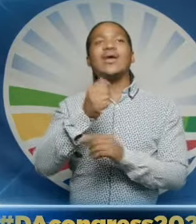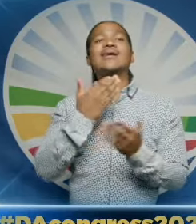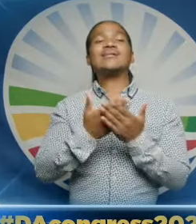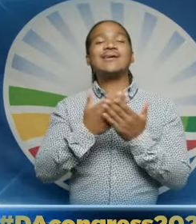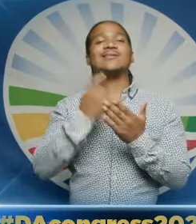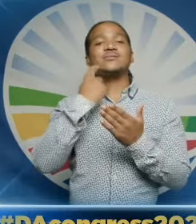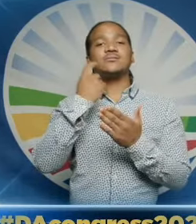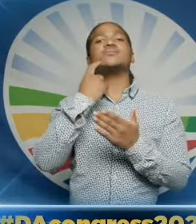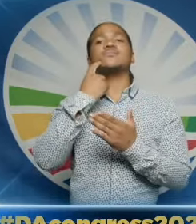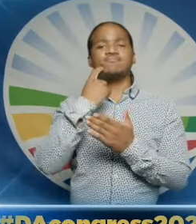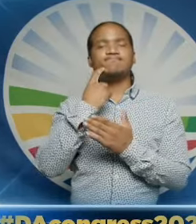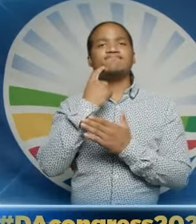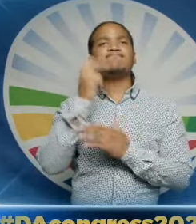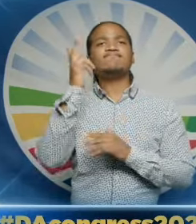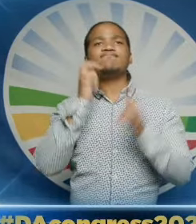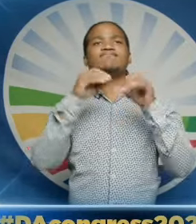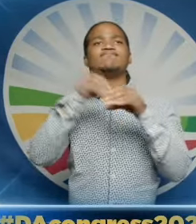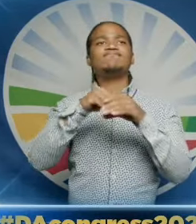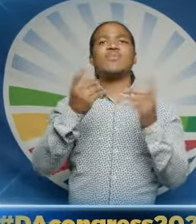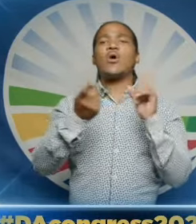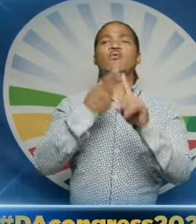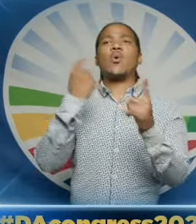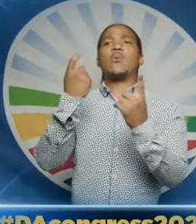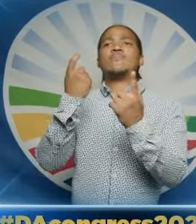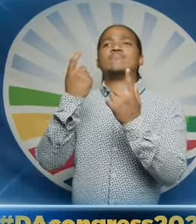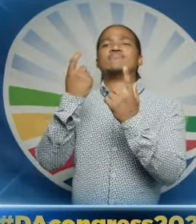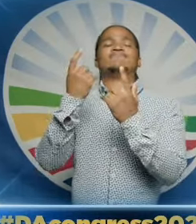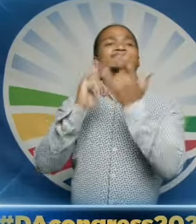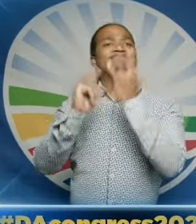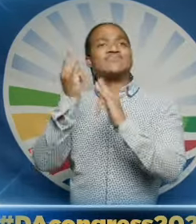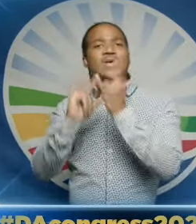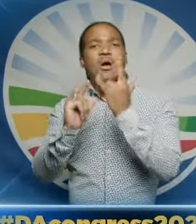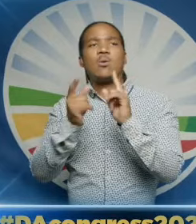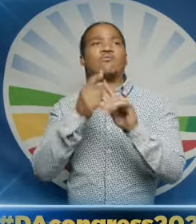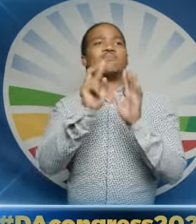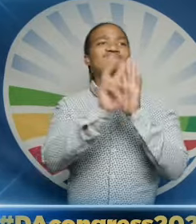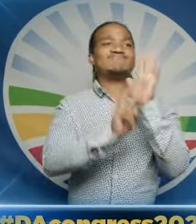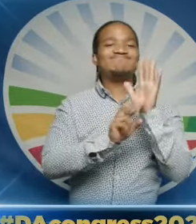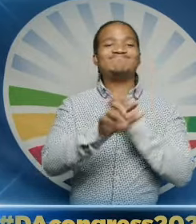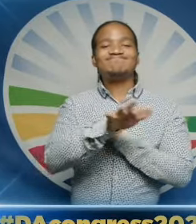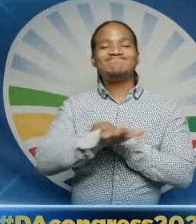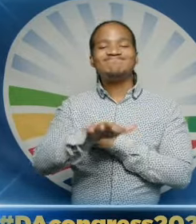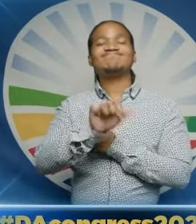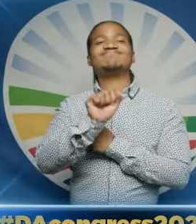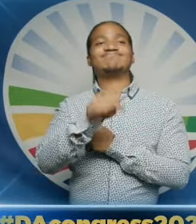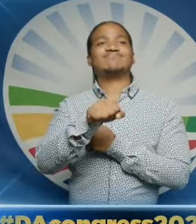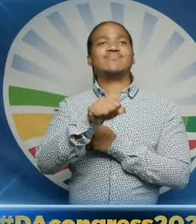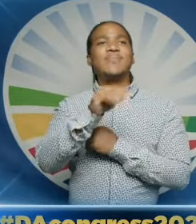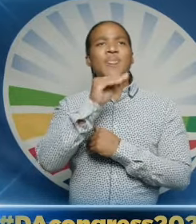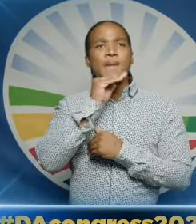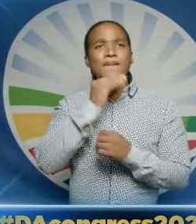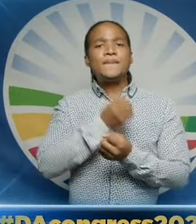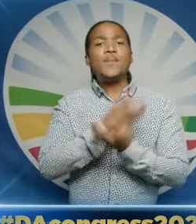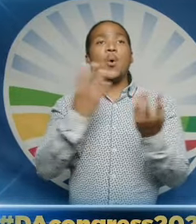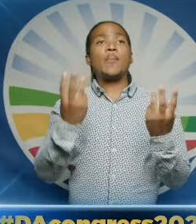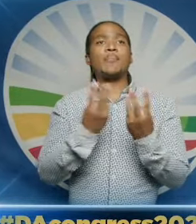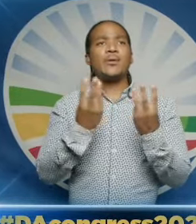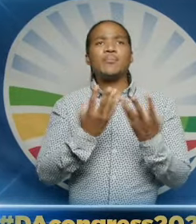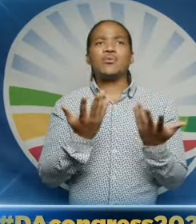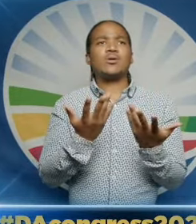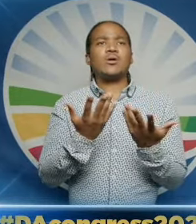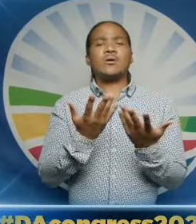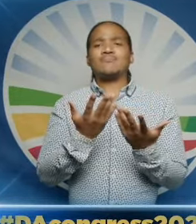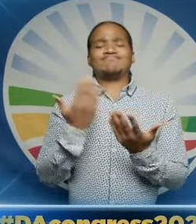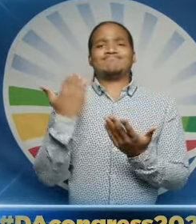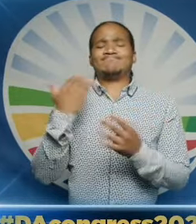Congress. And we elect people from urban areas, from rural areas, some of the places in the country that many people wouldn't even have heard of